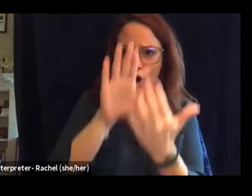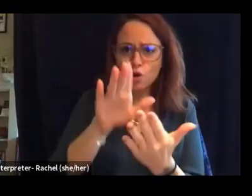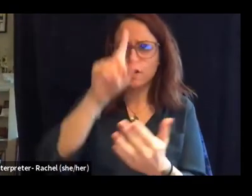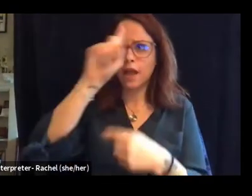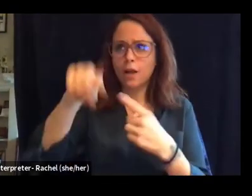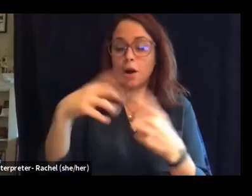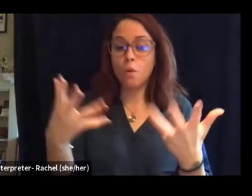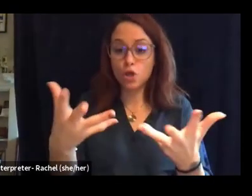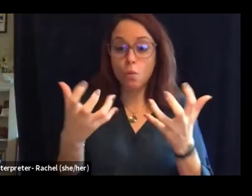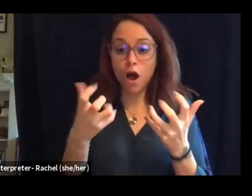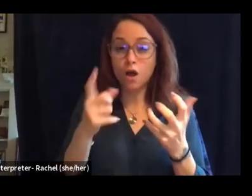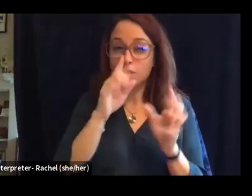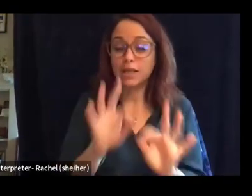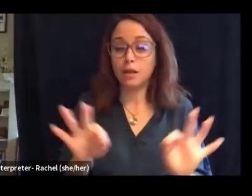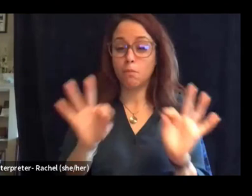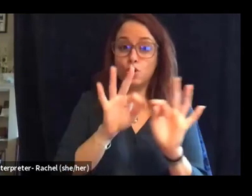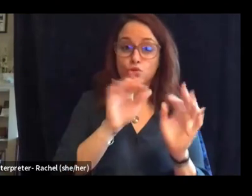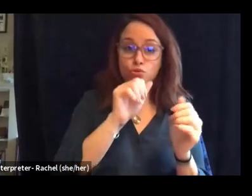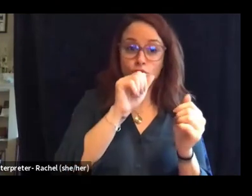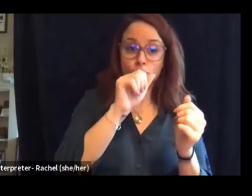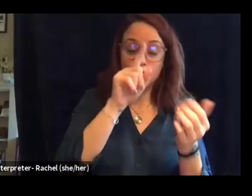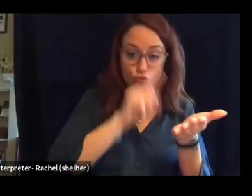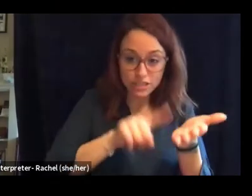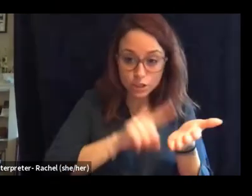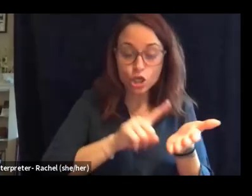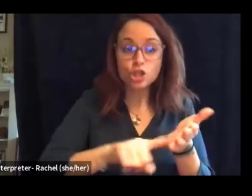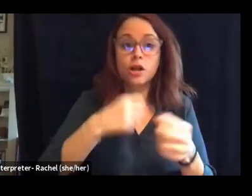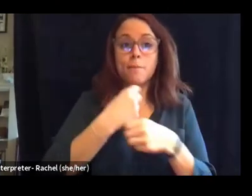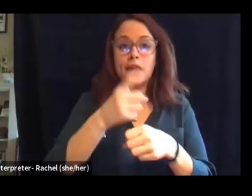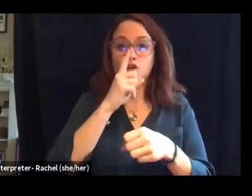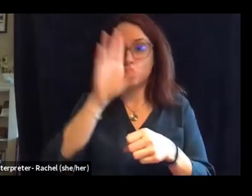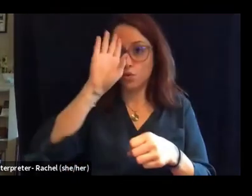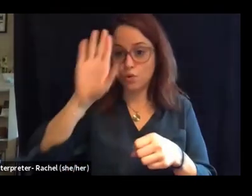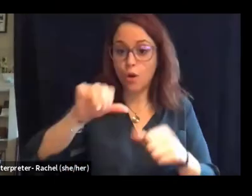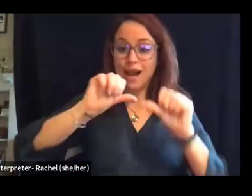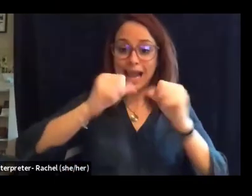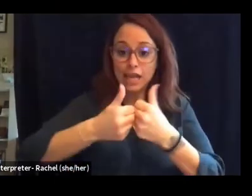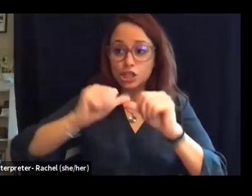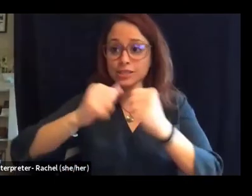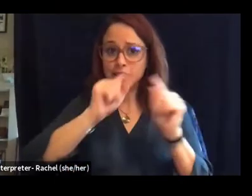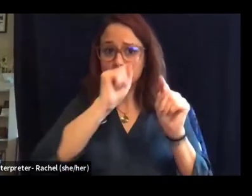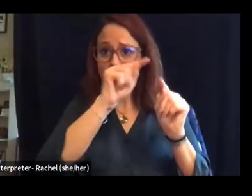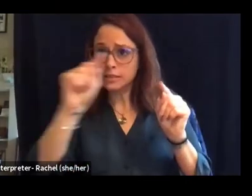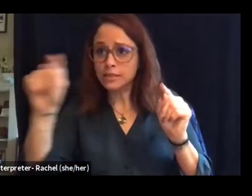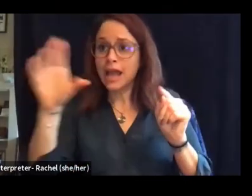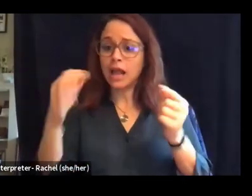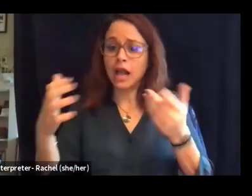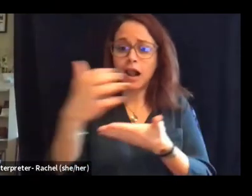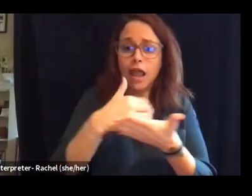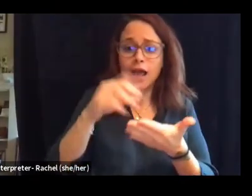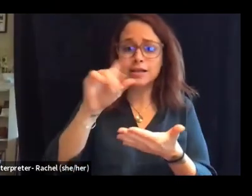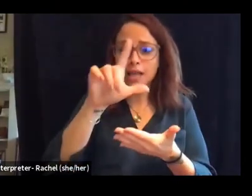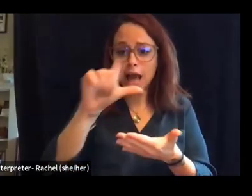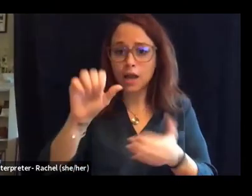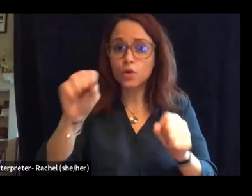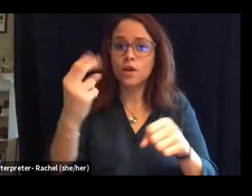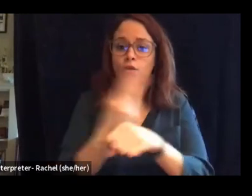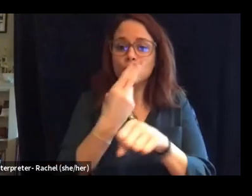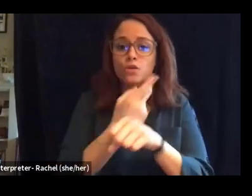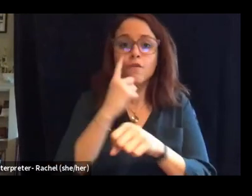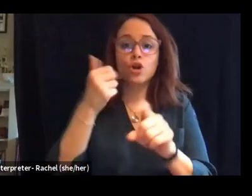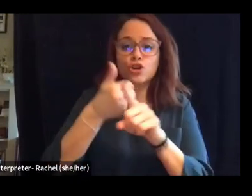from industry associations and agencies and so on, and get data that you can use for